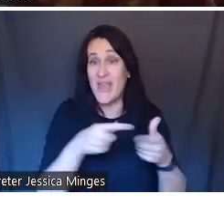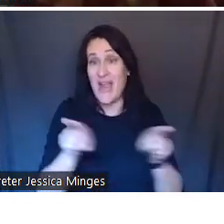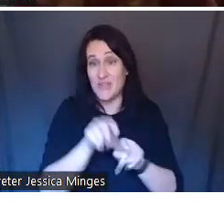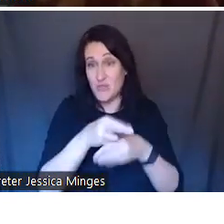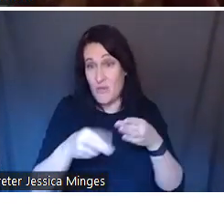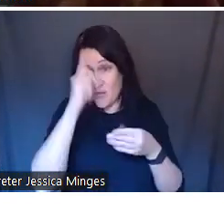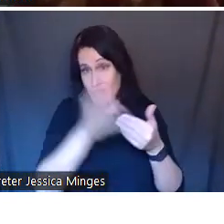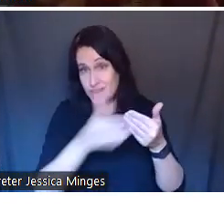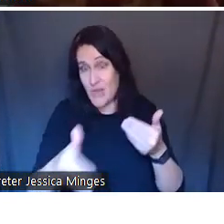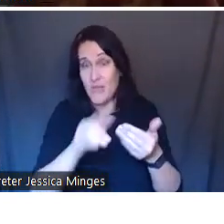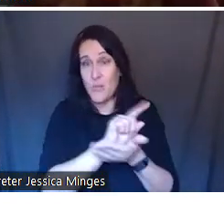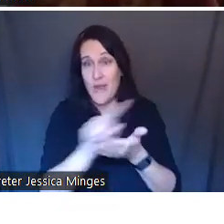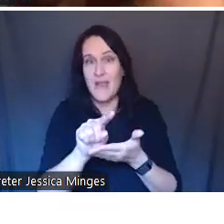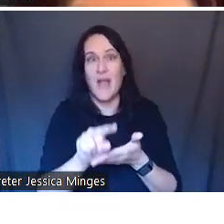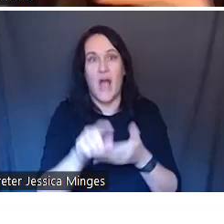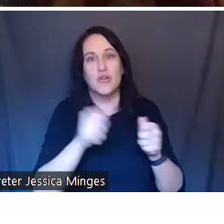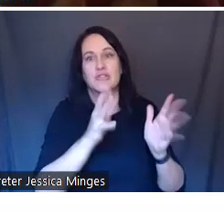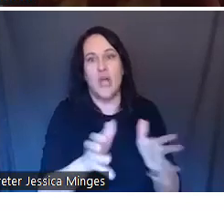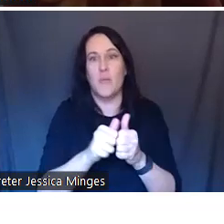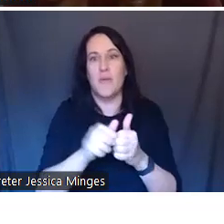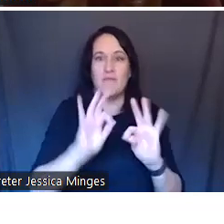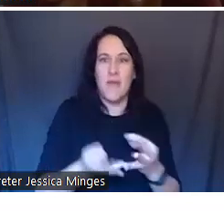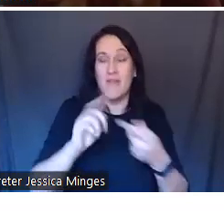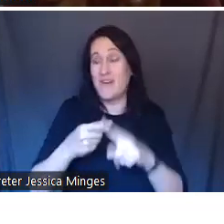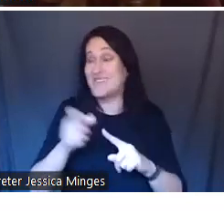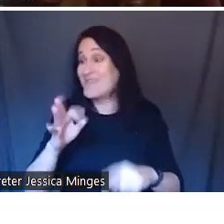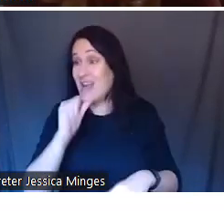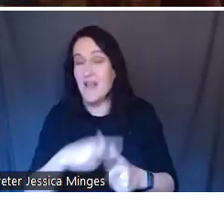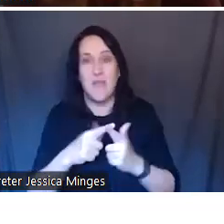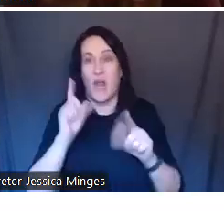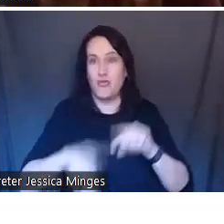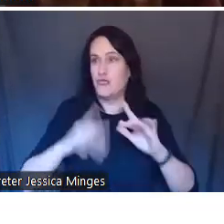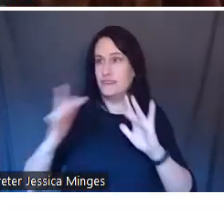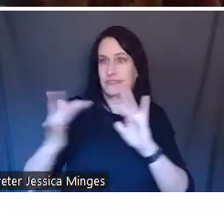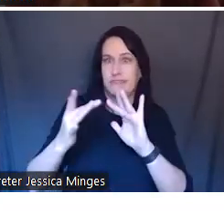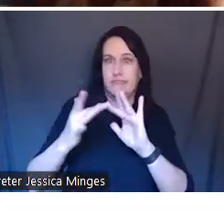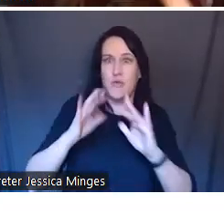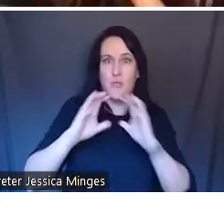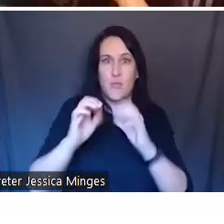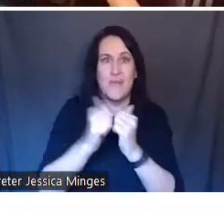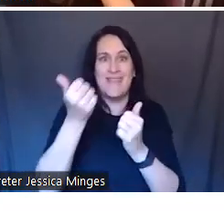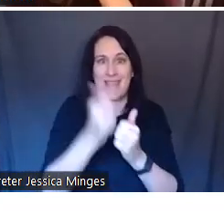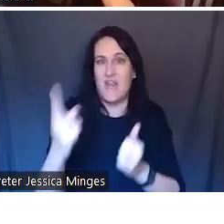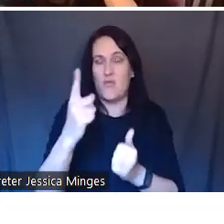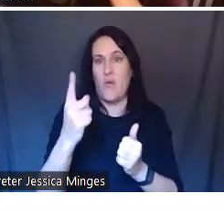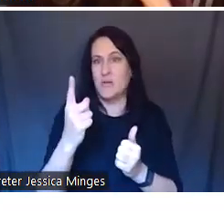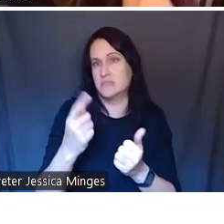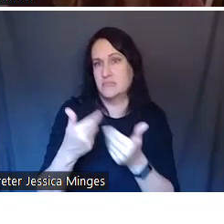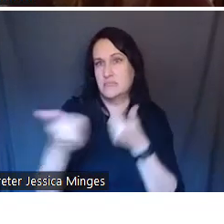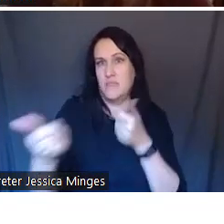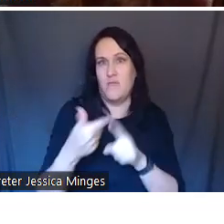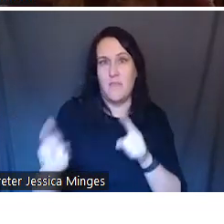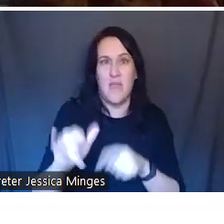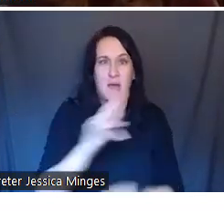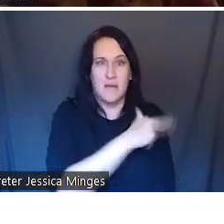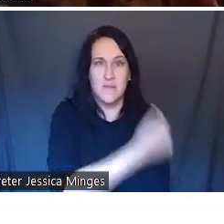to talk to family and friends on the phone. Otherwise, I would not have been able to communicate with anyone outside of the hospital. Next slide,